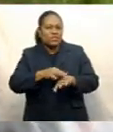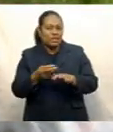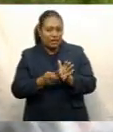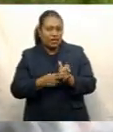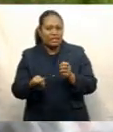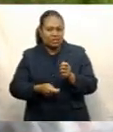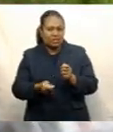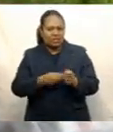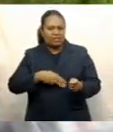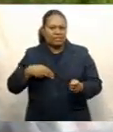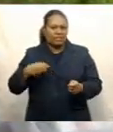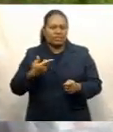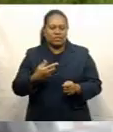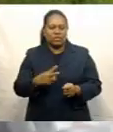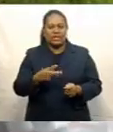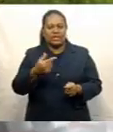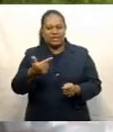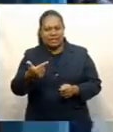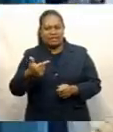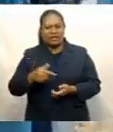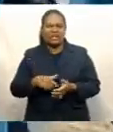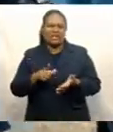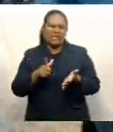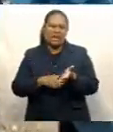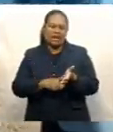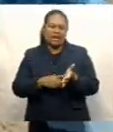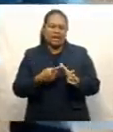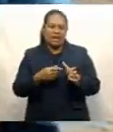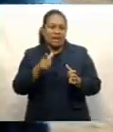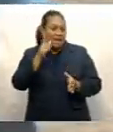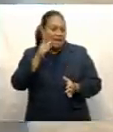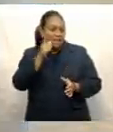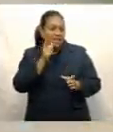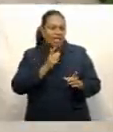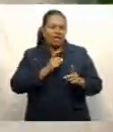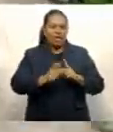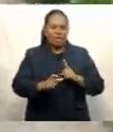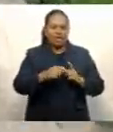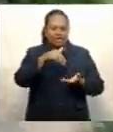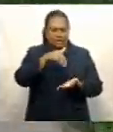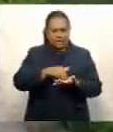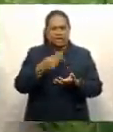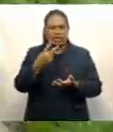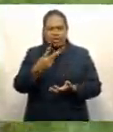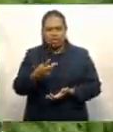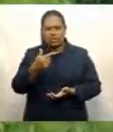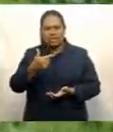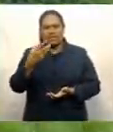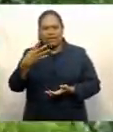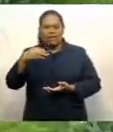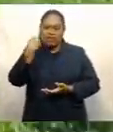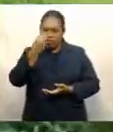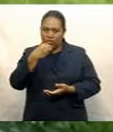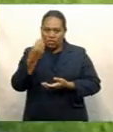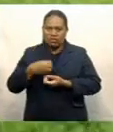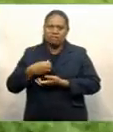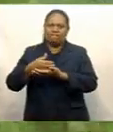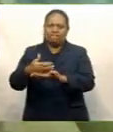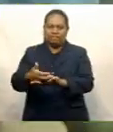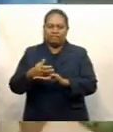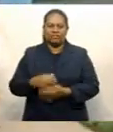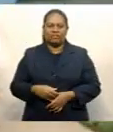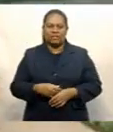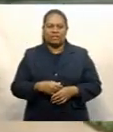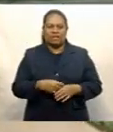also delivered 27 packs to the Lami Command Center, while 275 food and essential items was delivered to those under